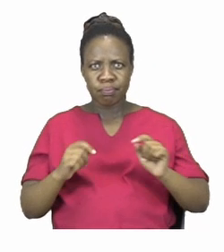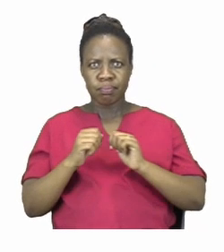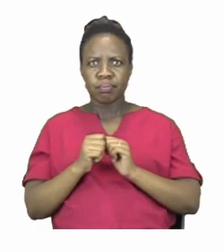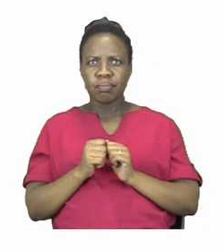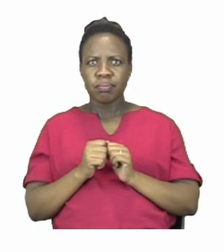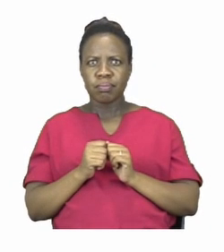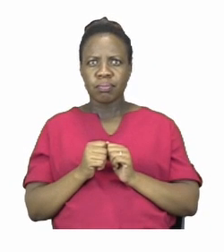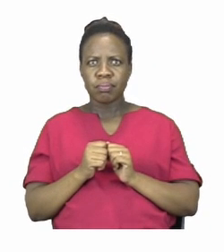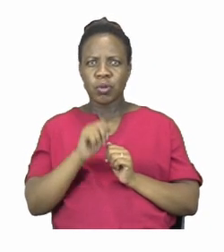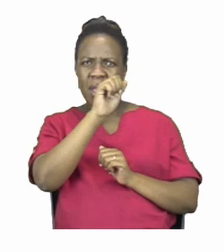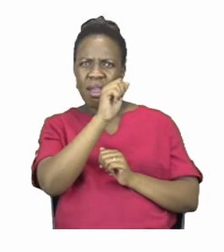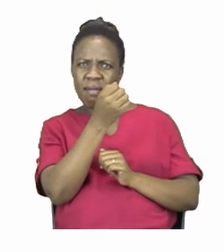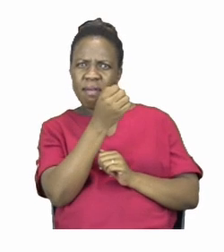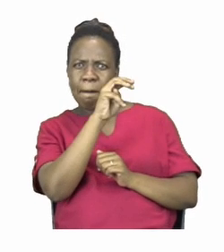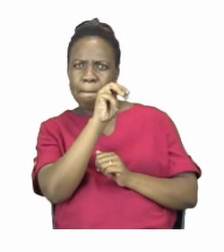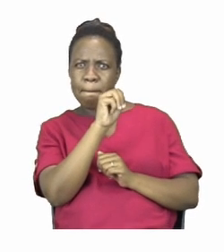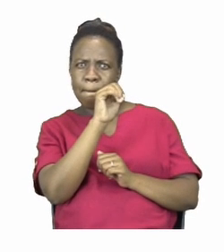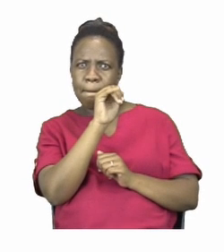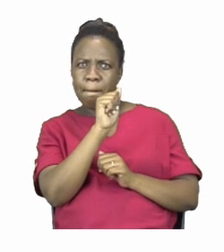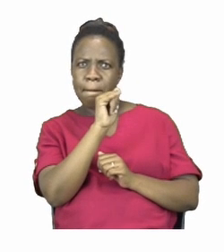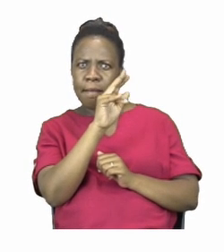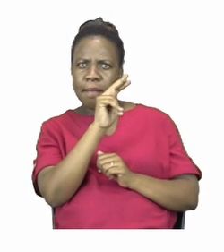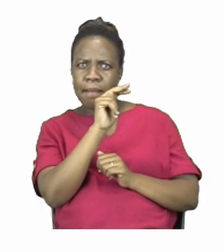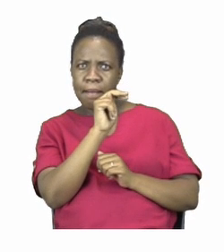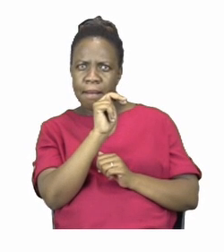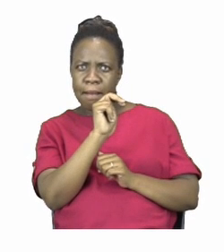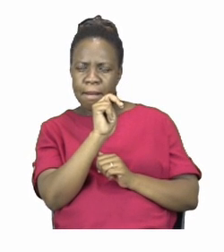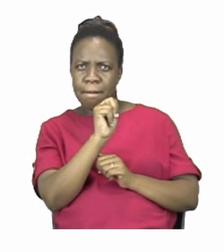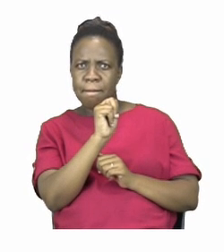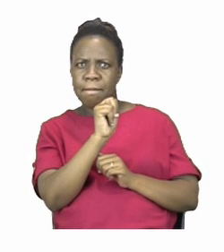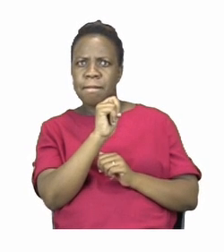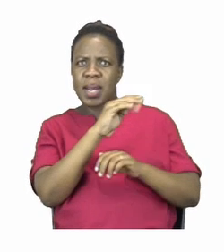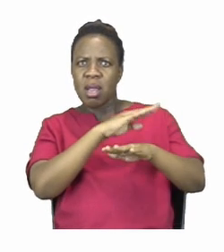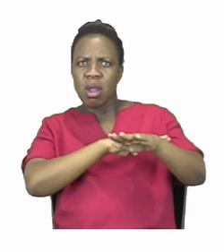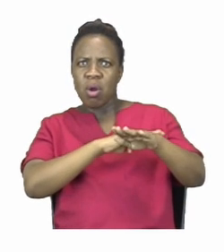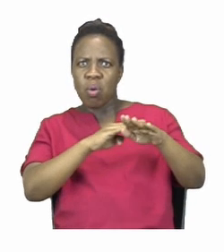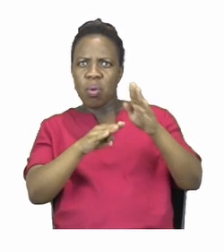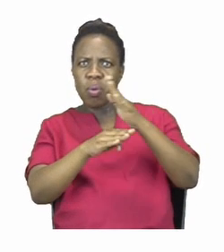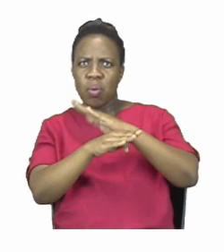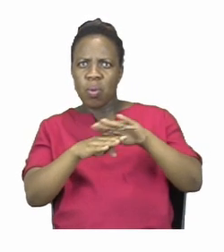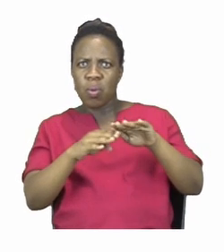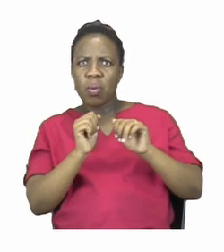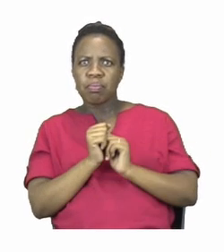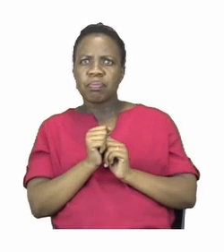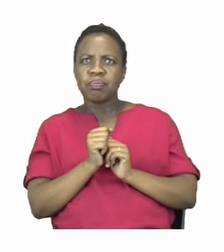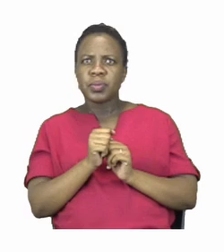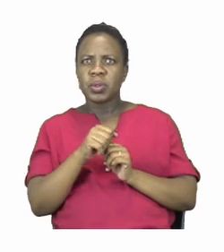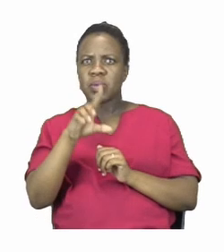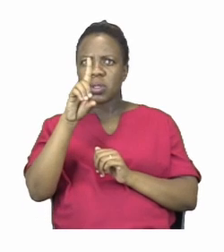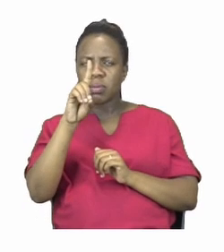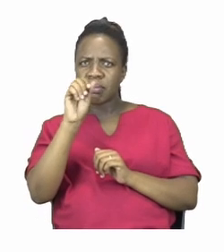Main Street. Then we have Dale Lane. We also have